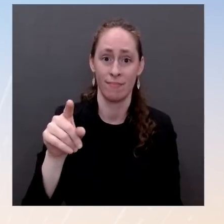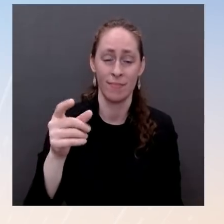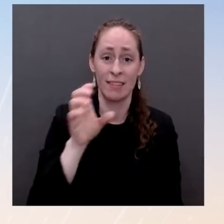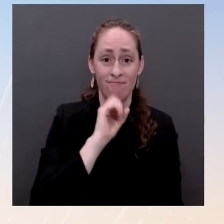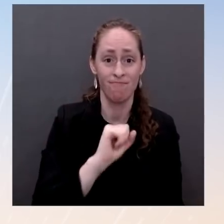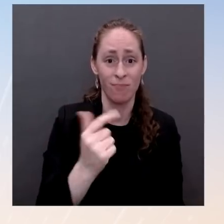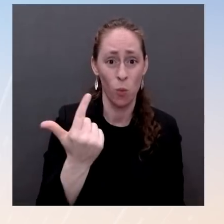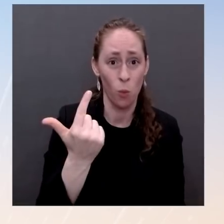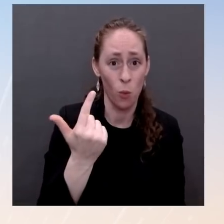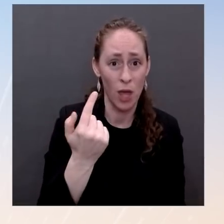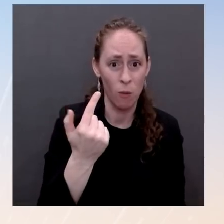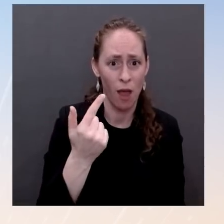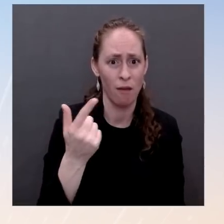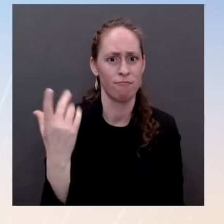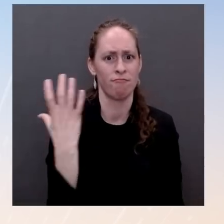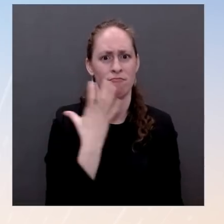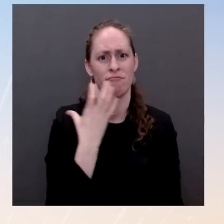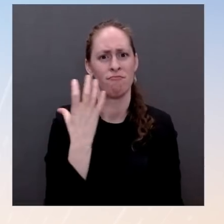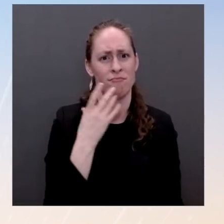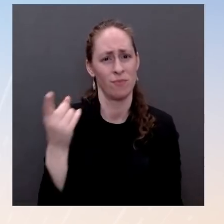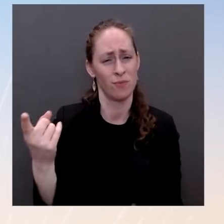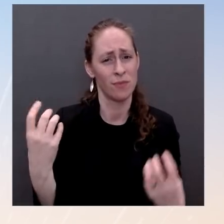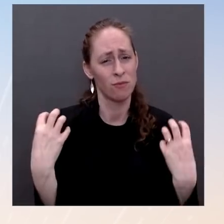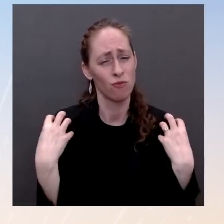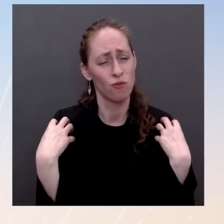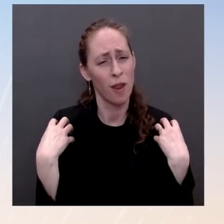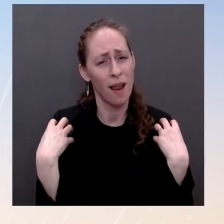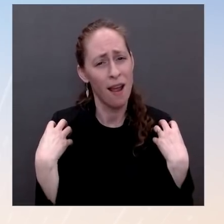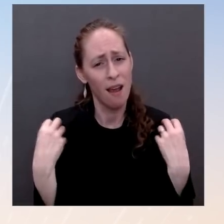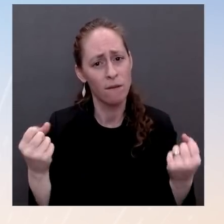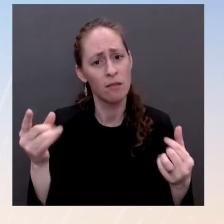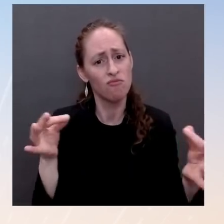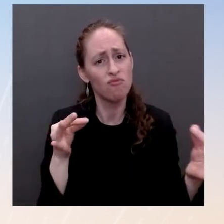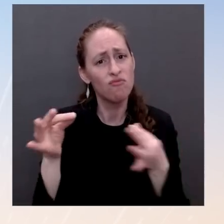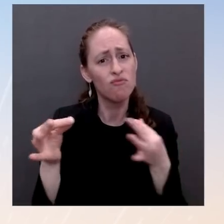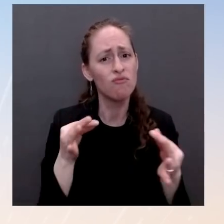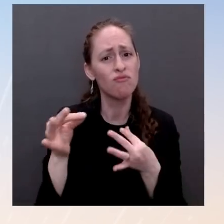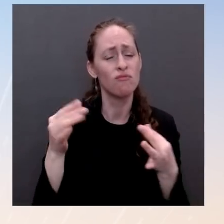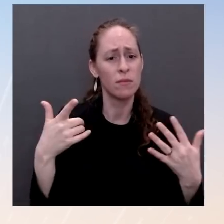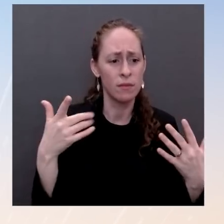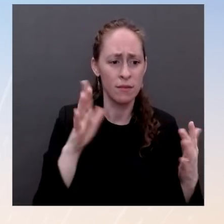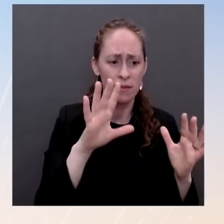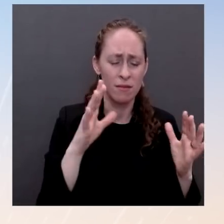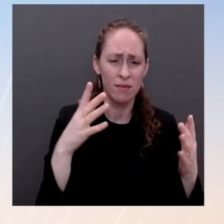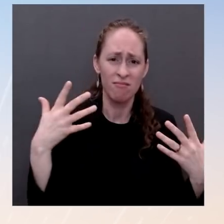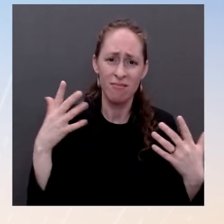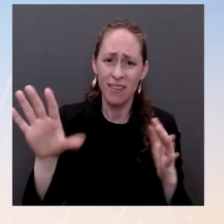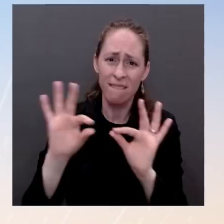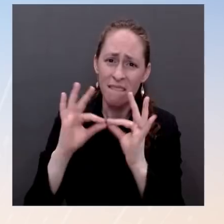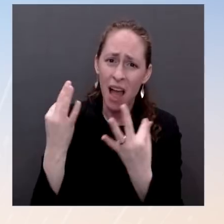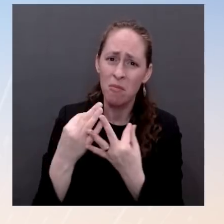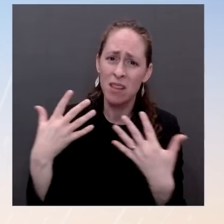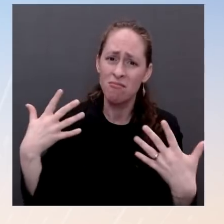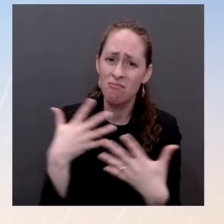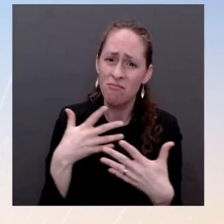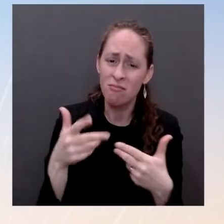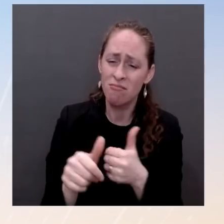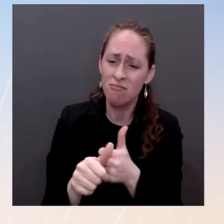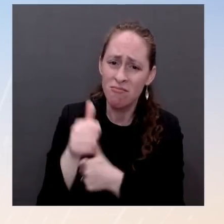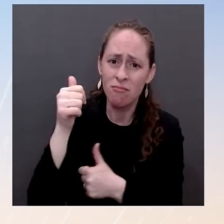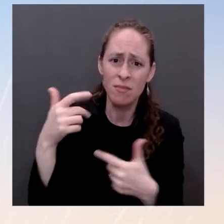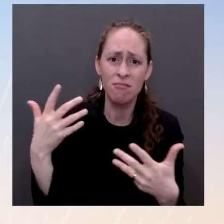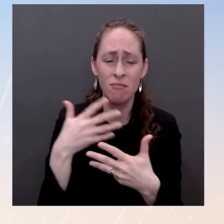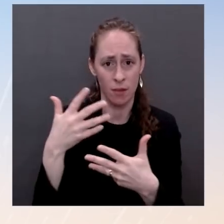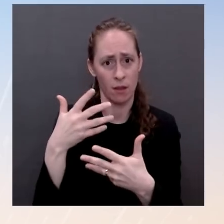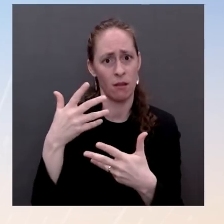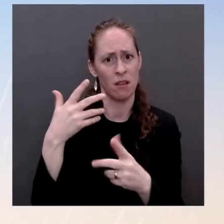spoke out about the fear she had, the fear she has for her family members. And she's not the only Asian American to do that, but she is somebody who is now